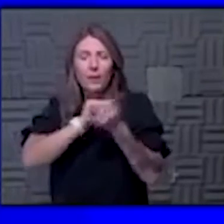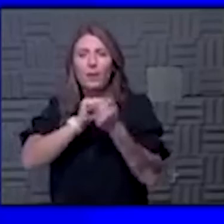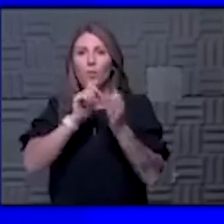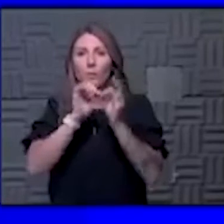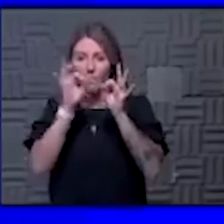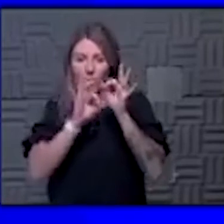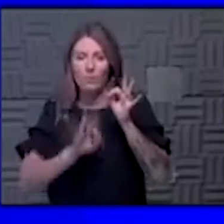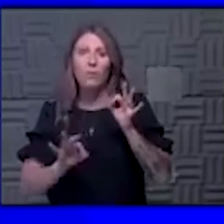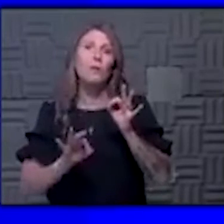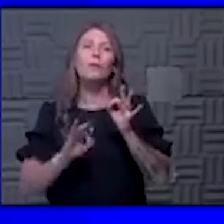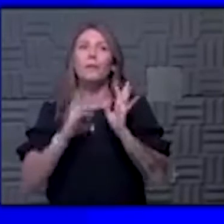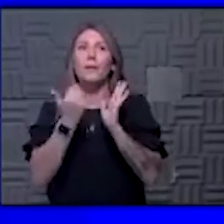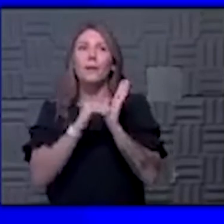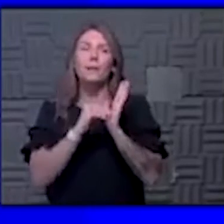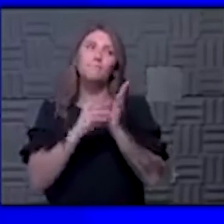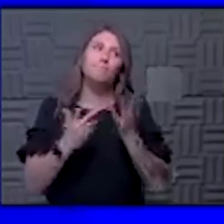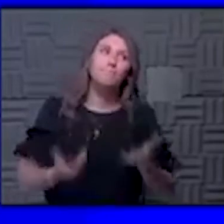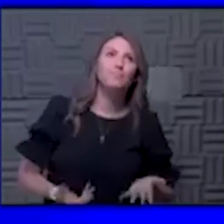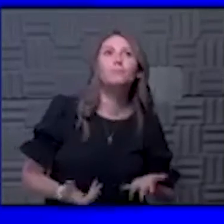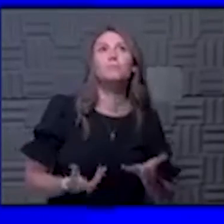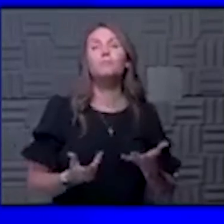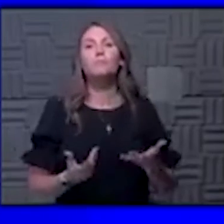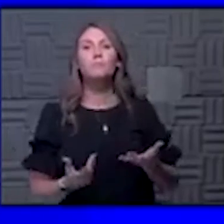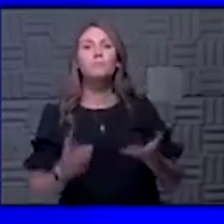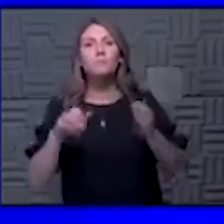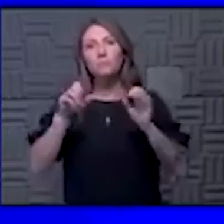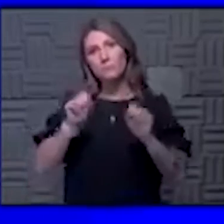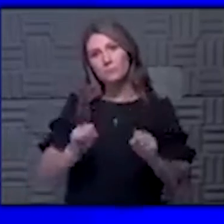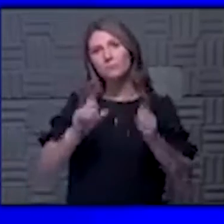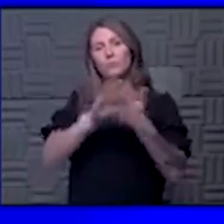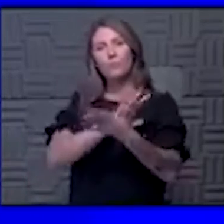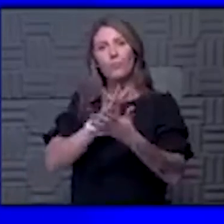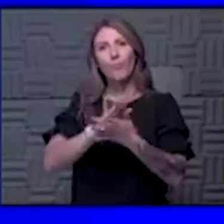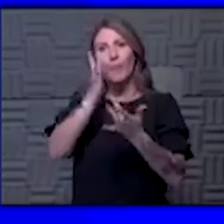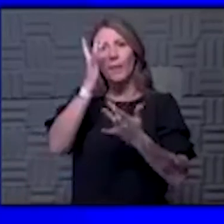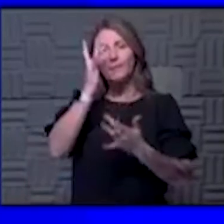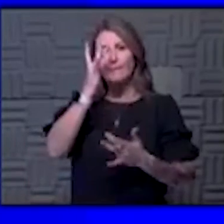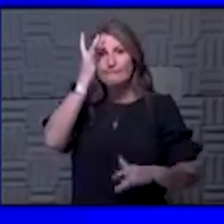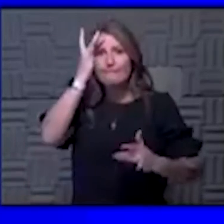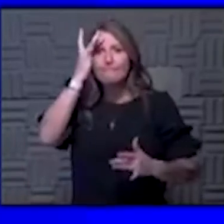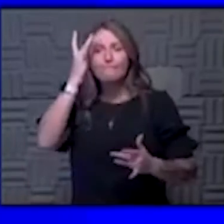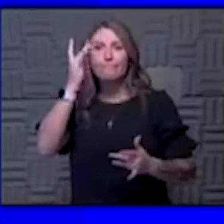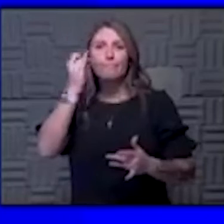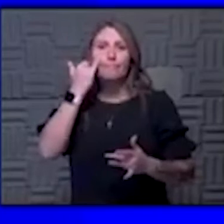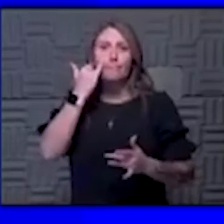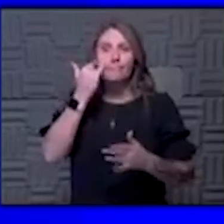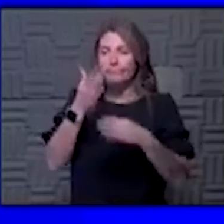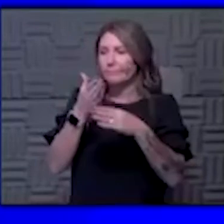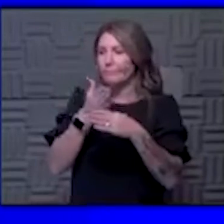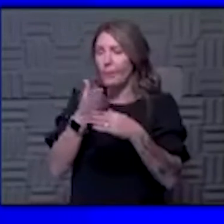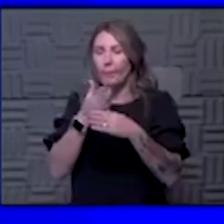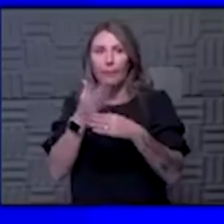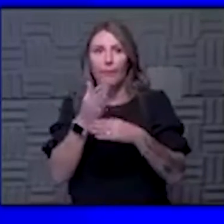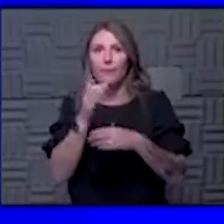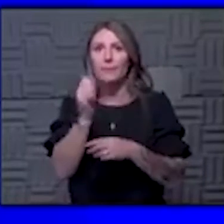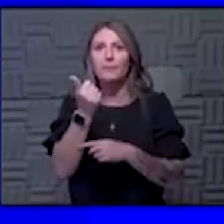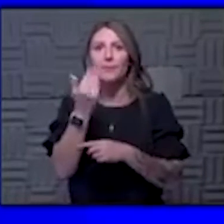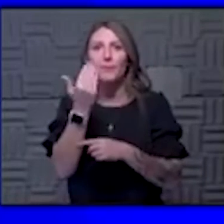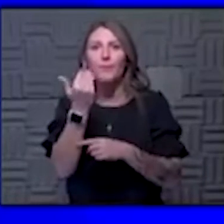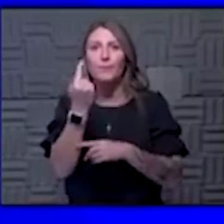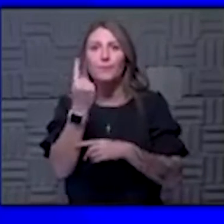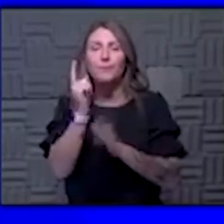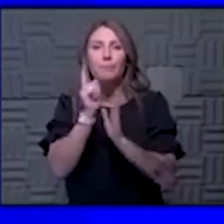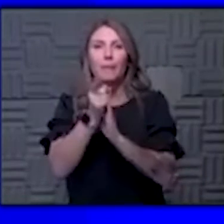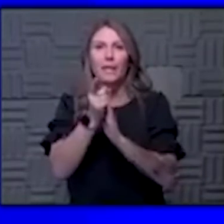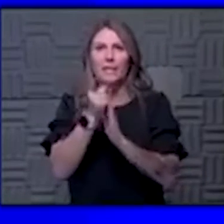It could cause infection if you came by, say within 10 or 15 minutes of somebody who was